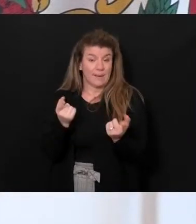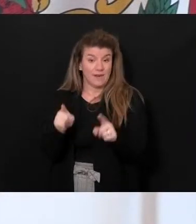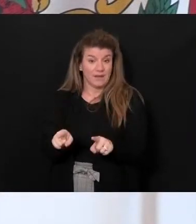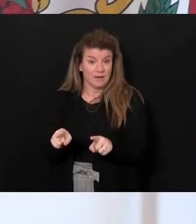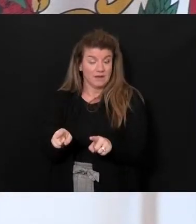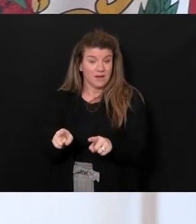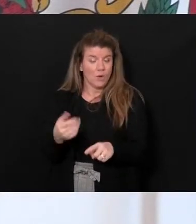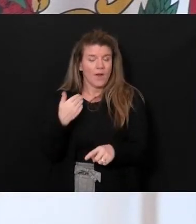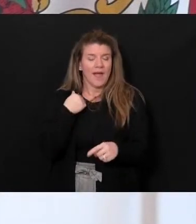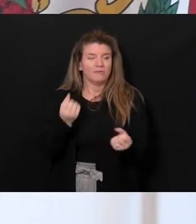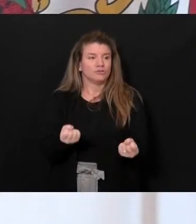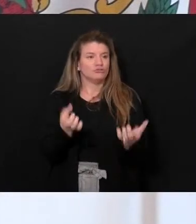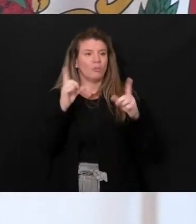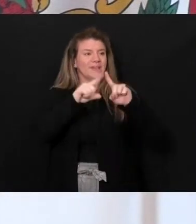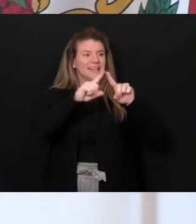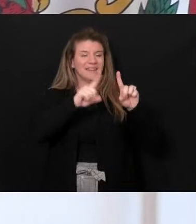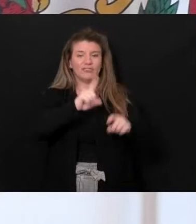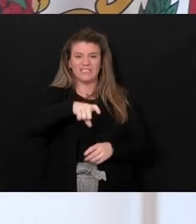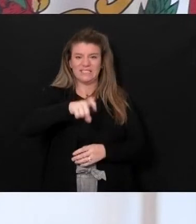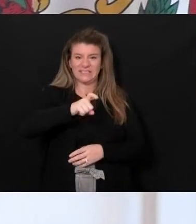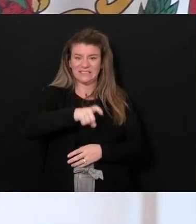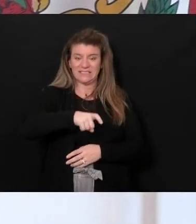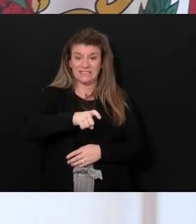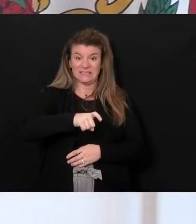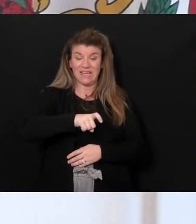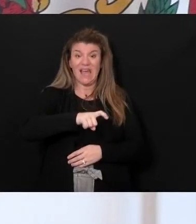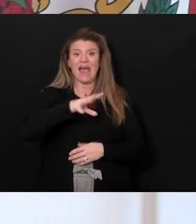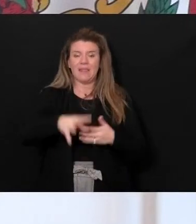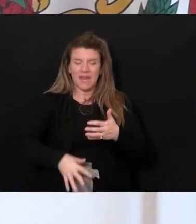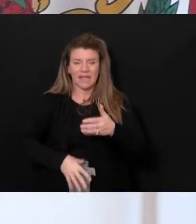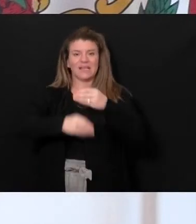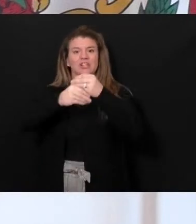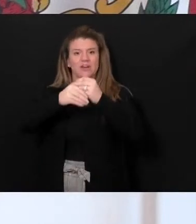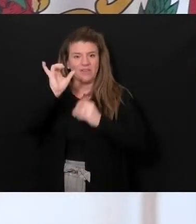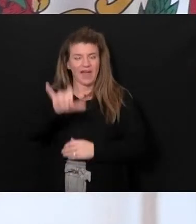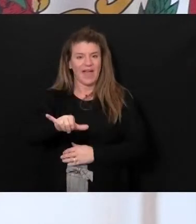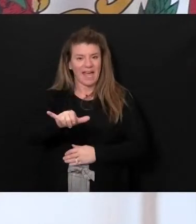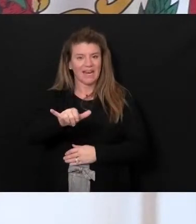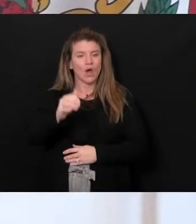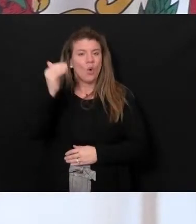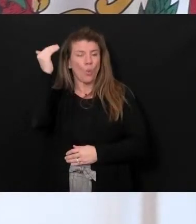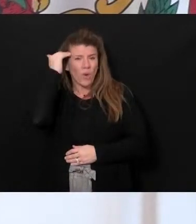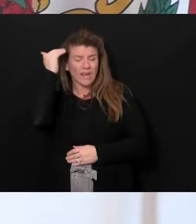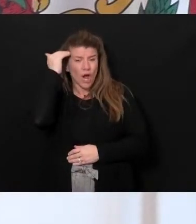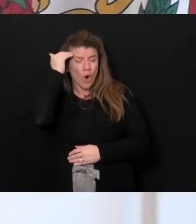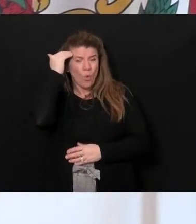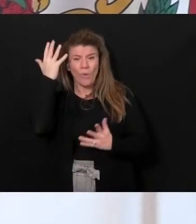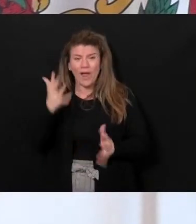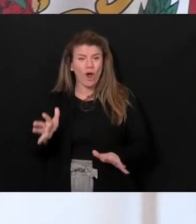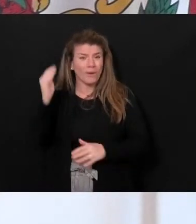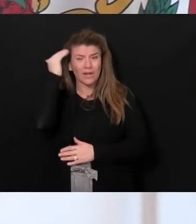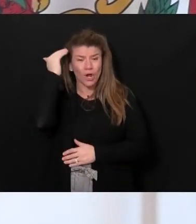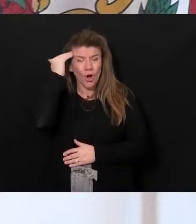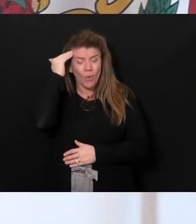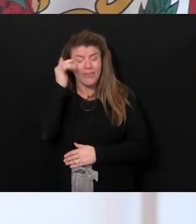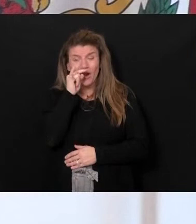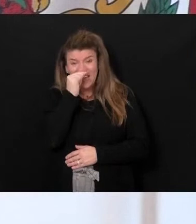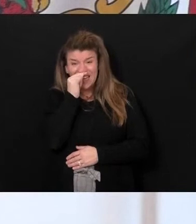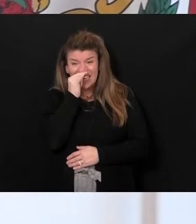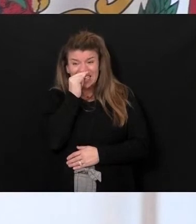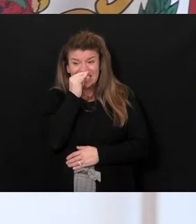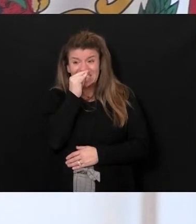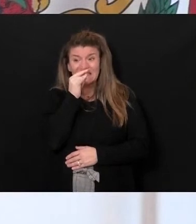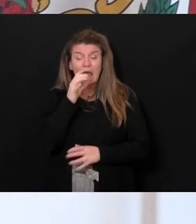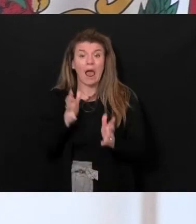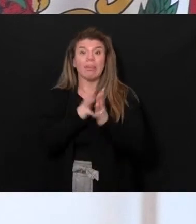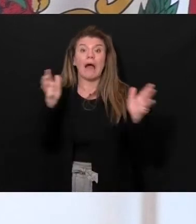There's all kinds of needs. And in addition to all of that, we know that there are kids, a